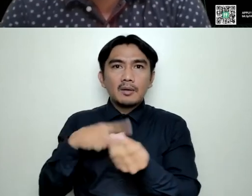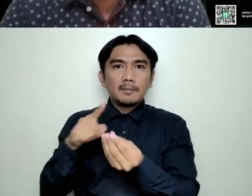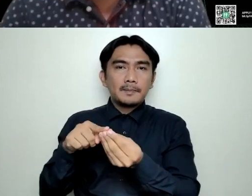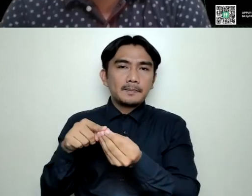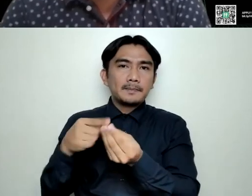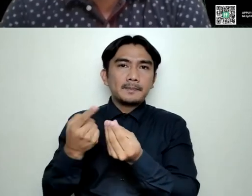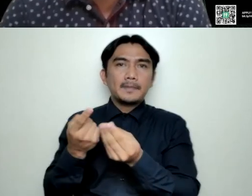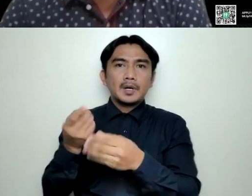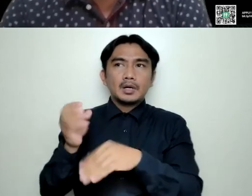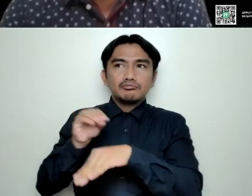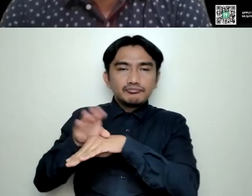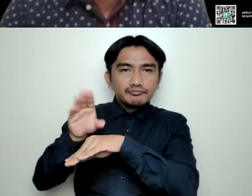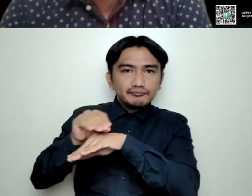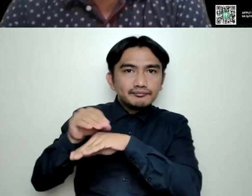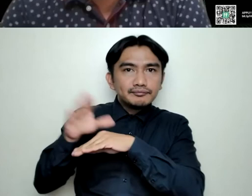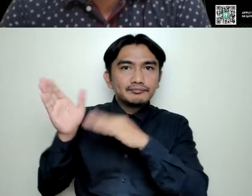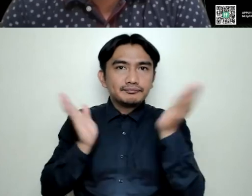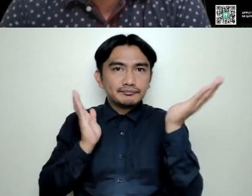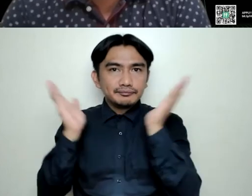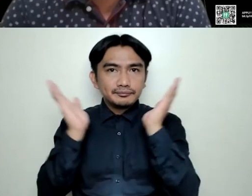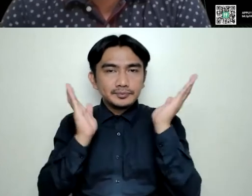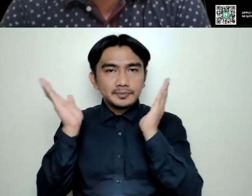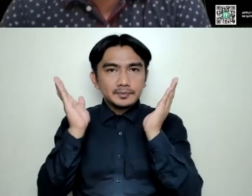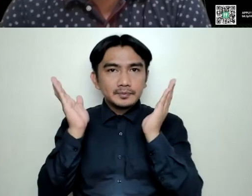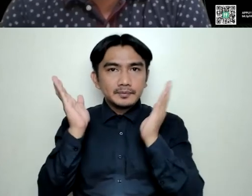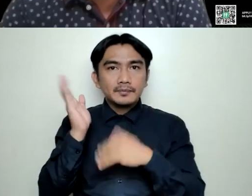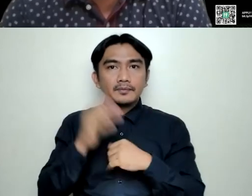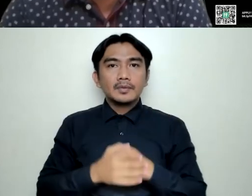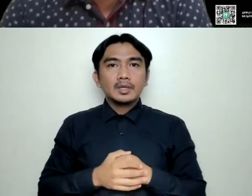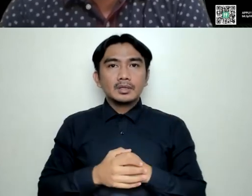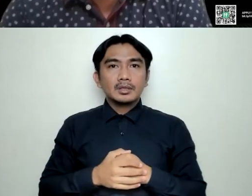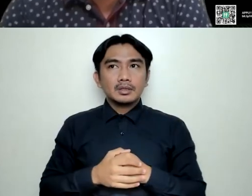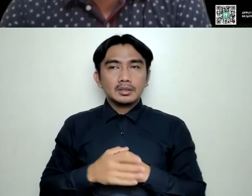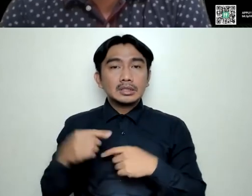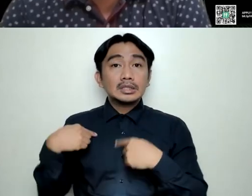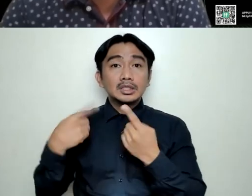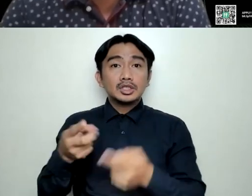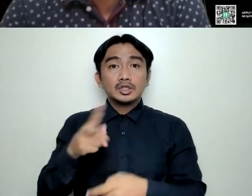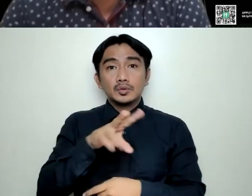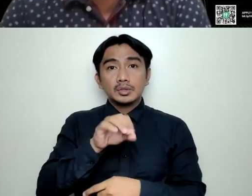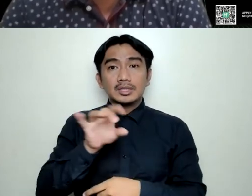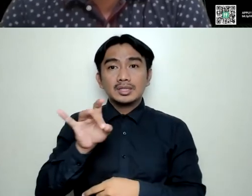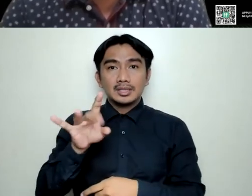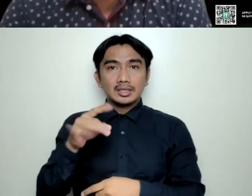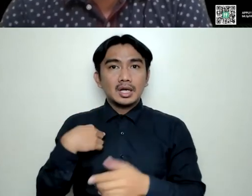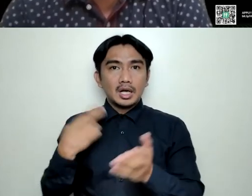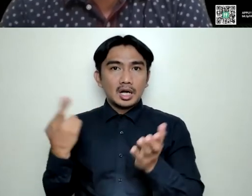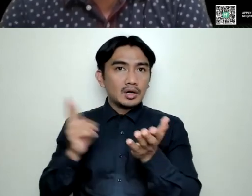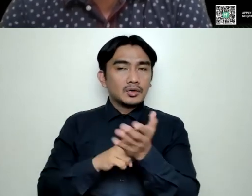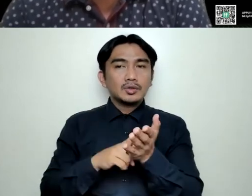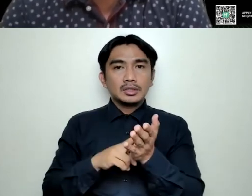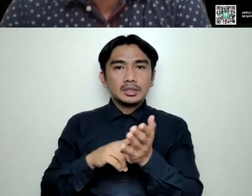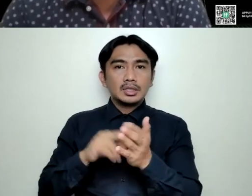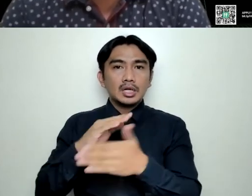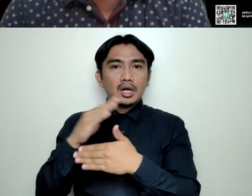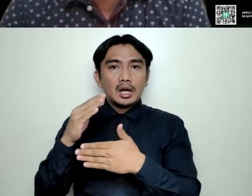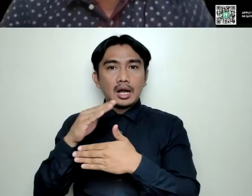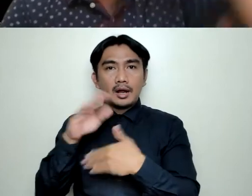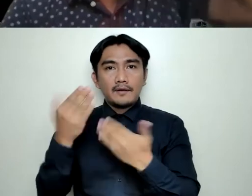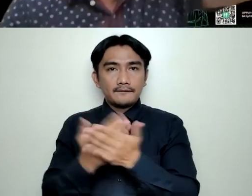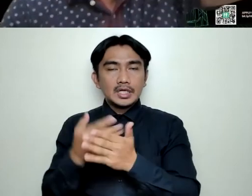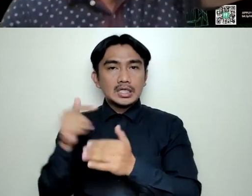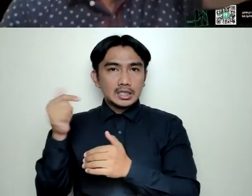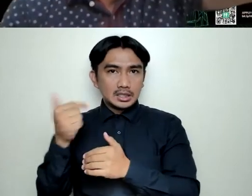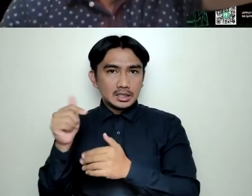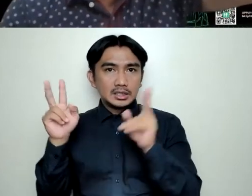consultancy services, because even in 2018, I registered as Everything Green Trading and Consulting.